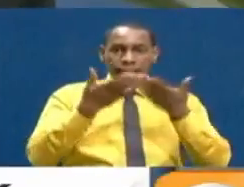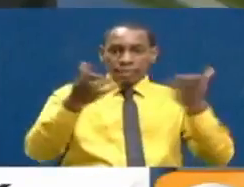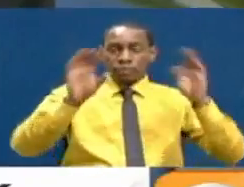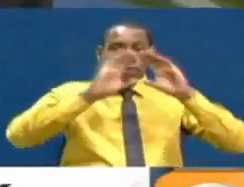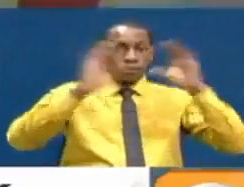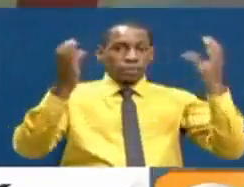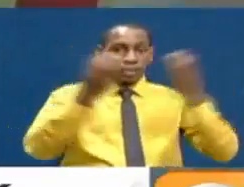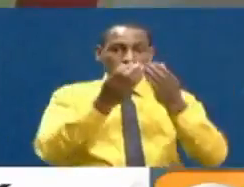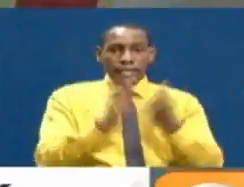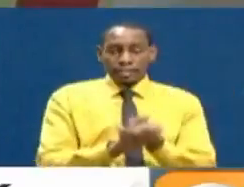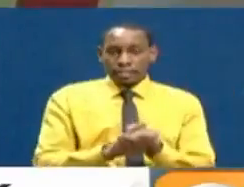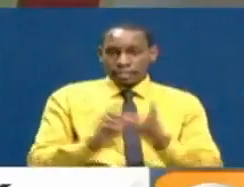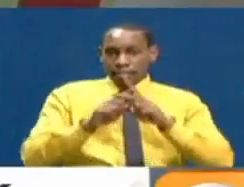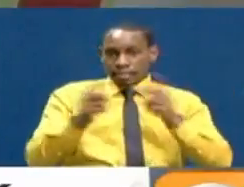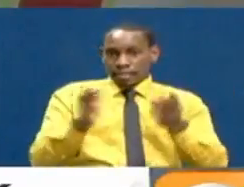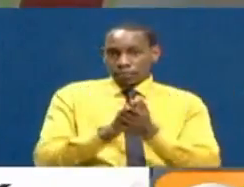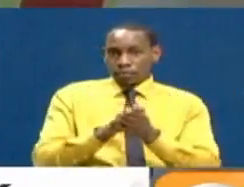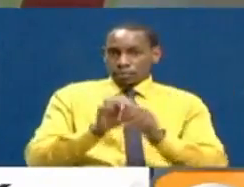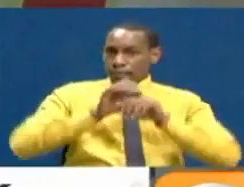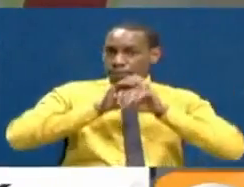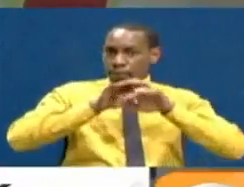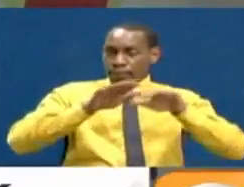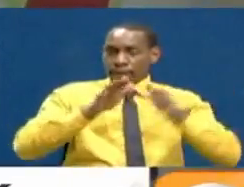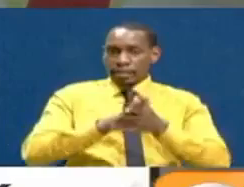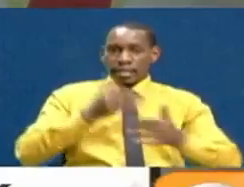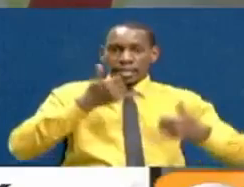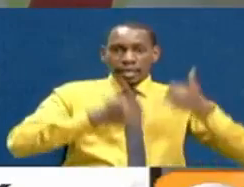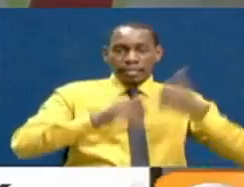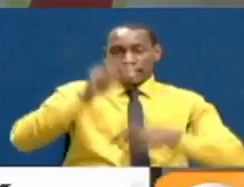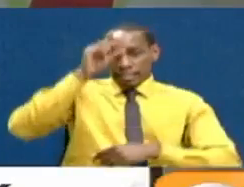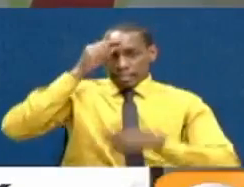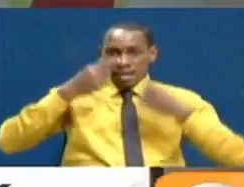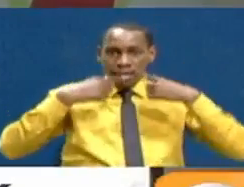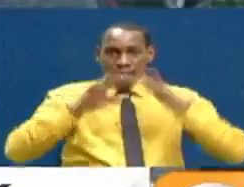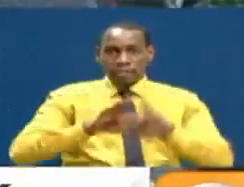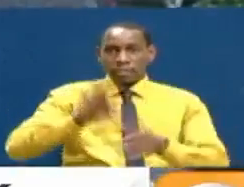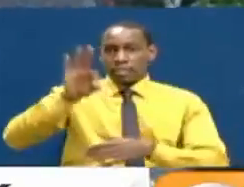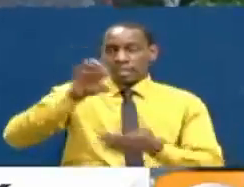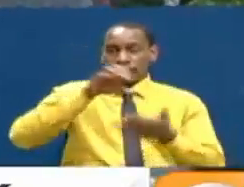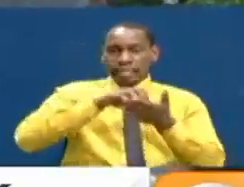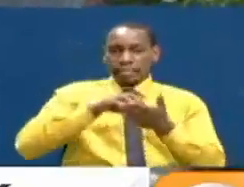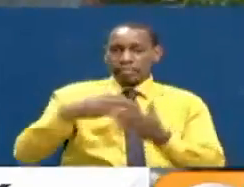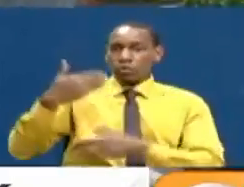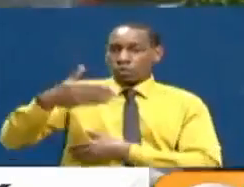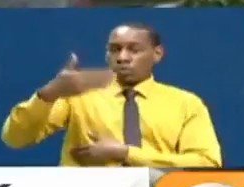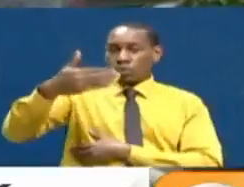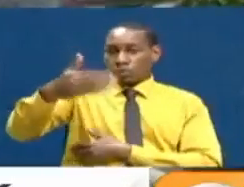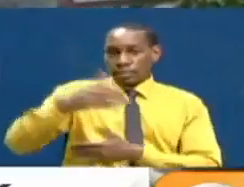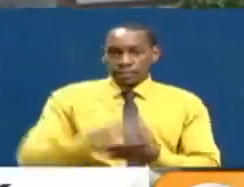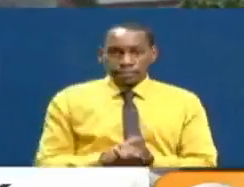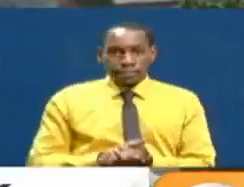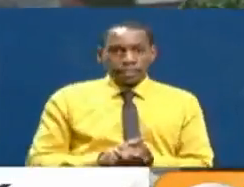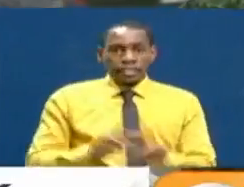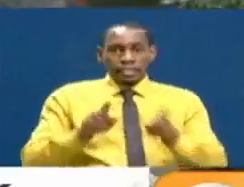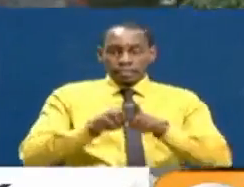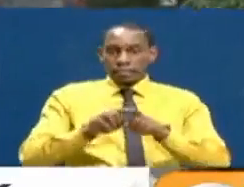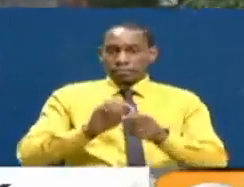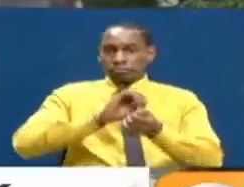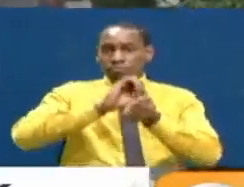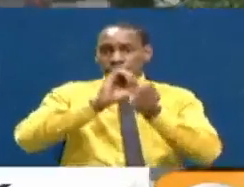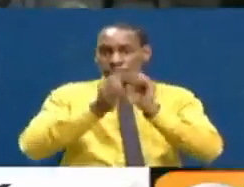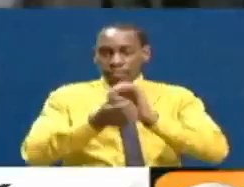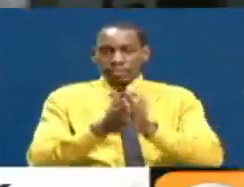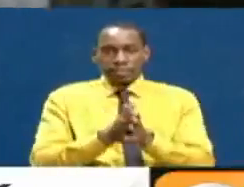the globe. It started with a trickle, with the Algerian government announcing at least three cases every day. This turned into a